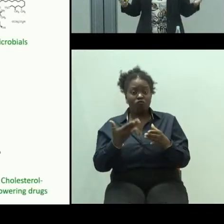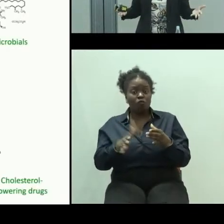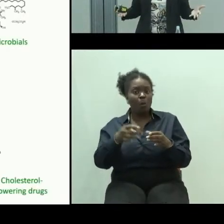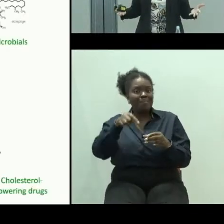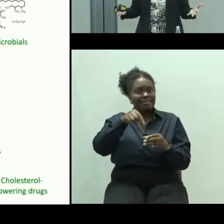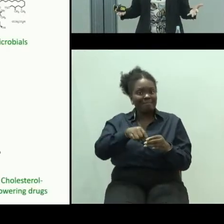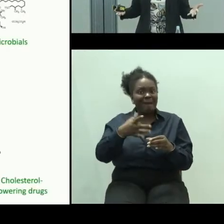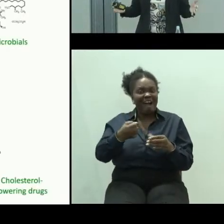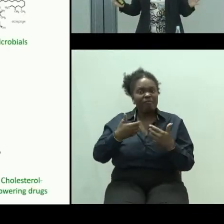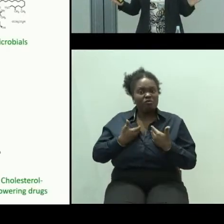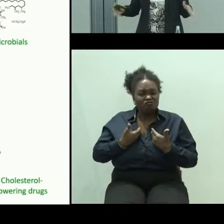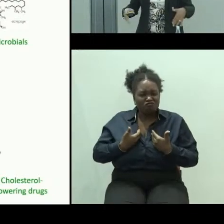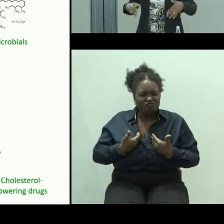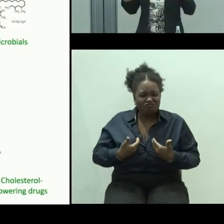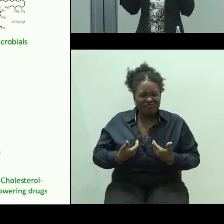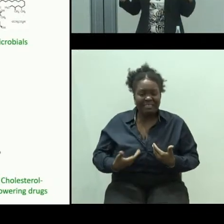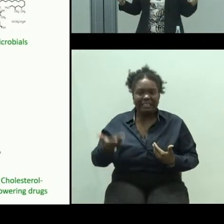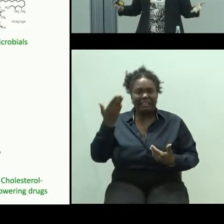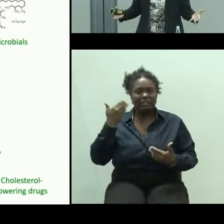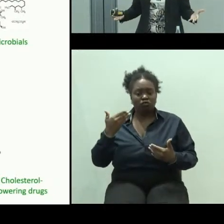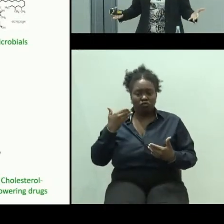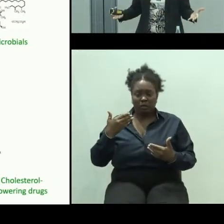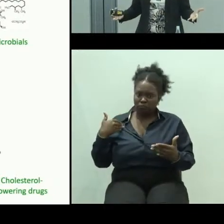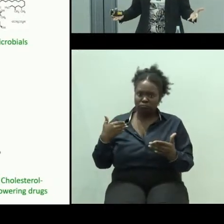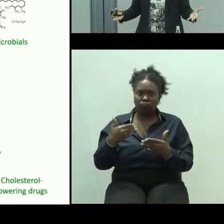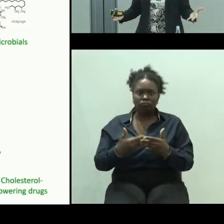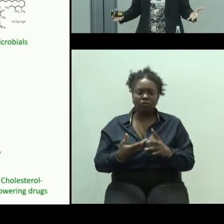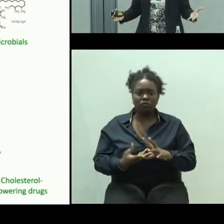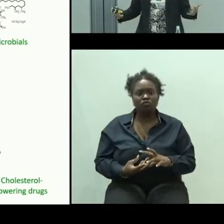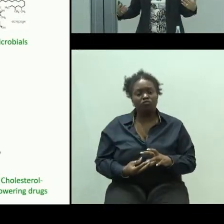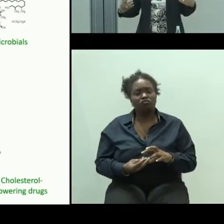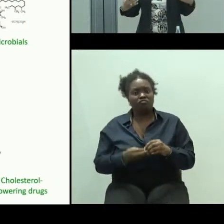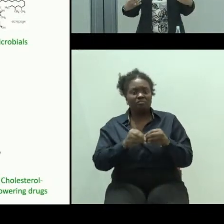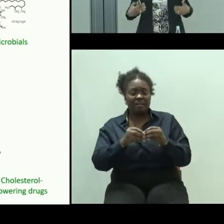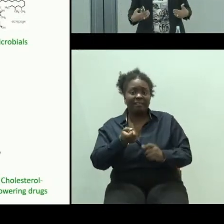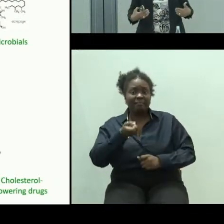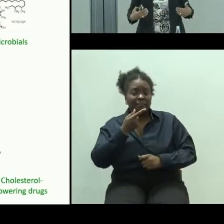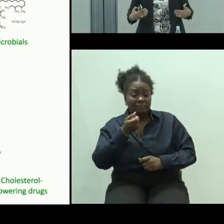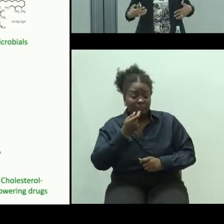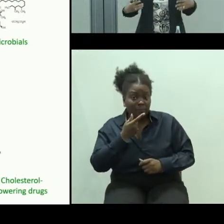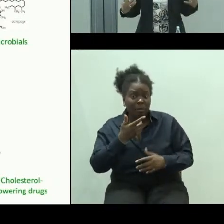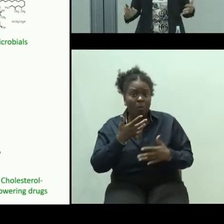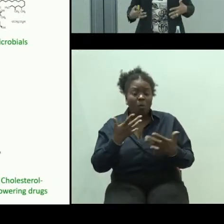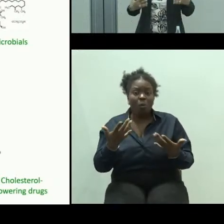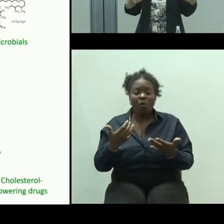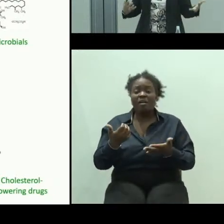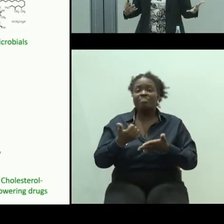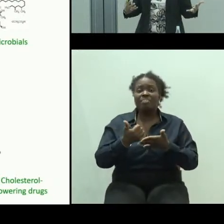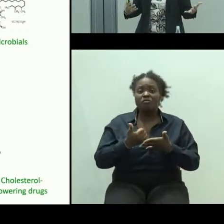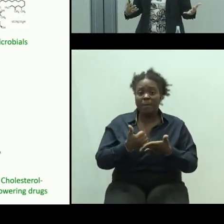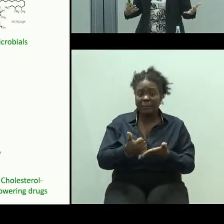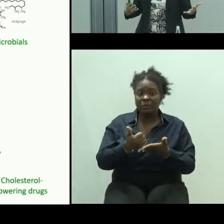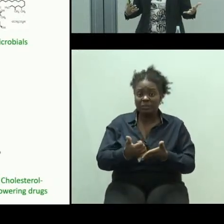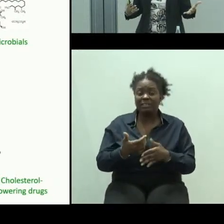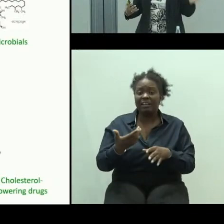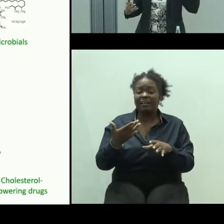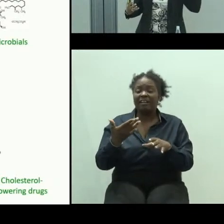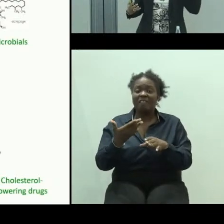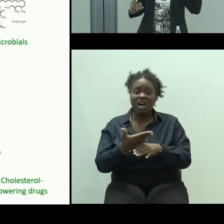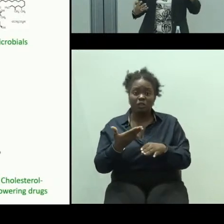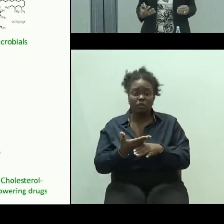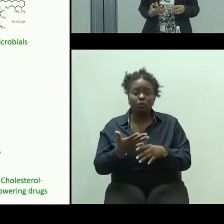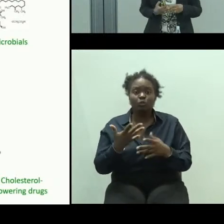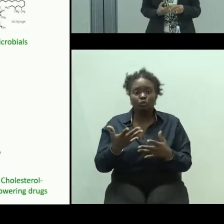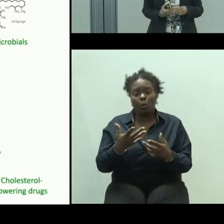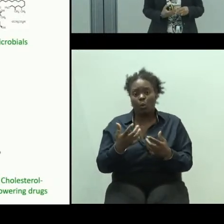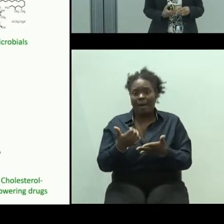especially pharmaceuticals. So being able to have natural products that have therapeutic functions to be able to address different diseases. And you can